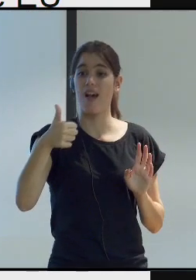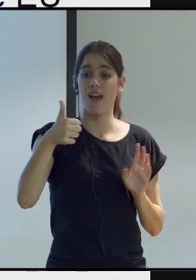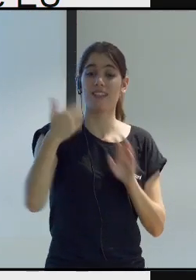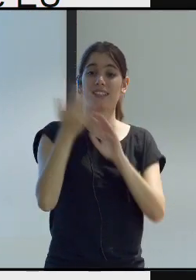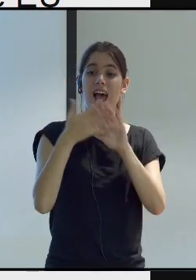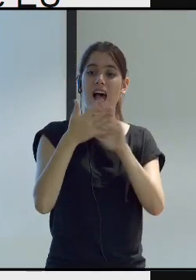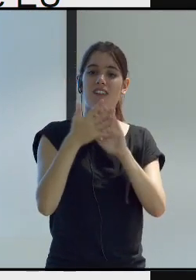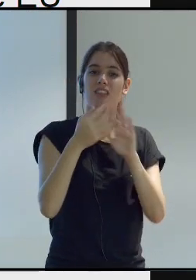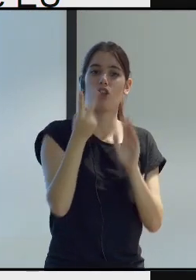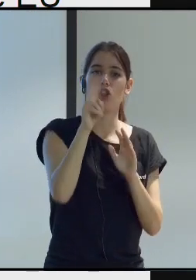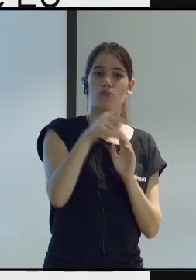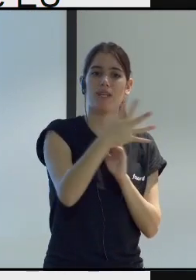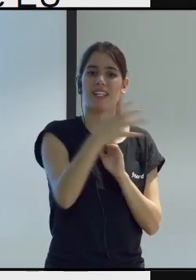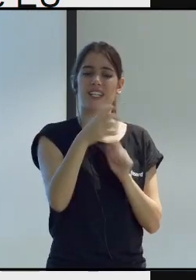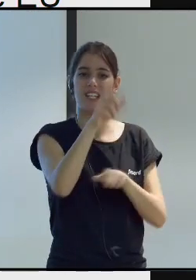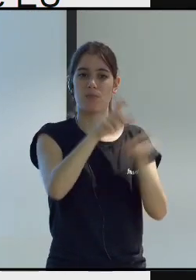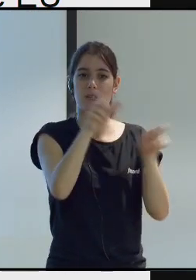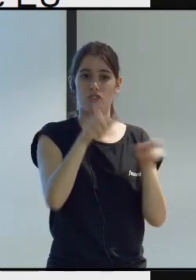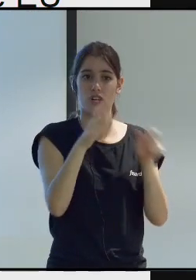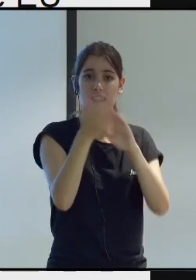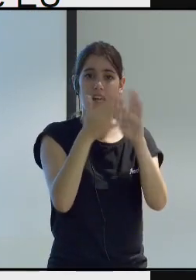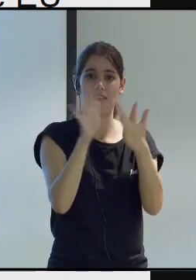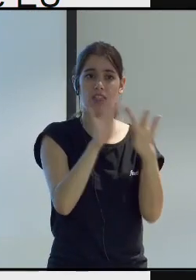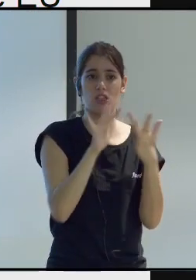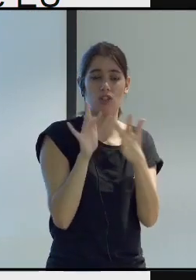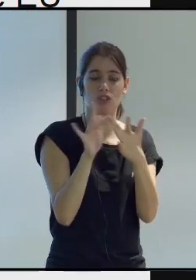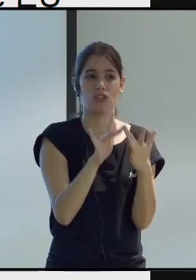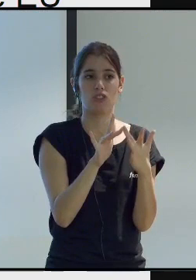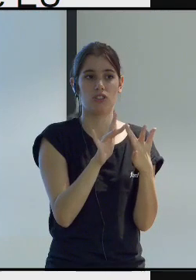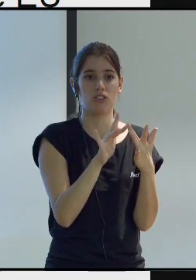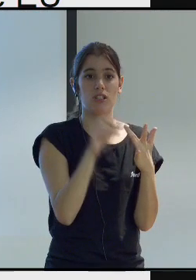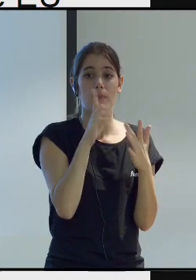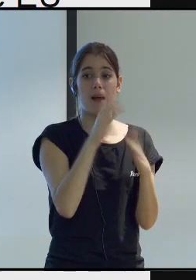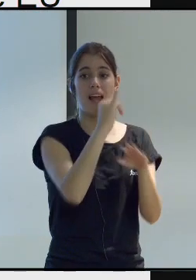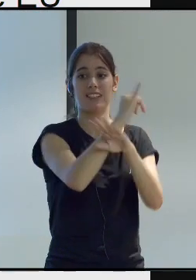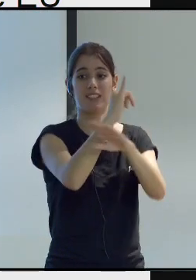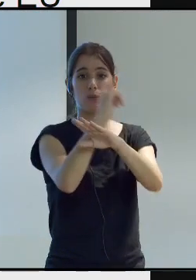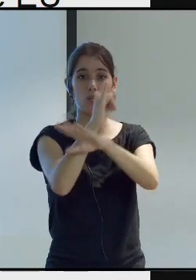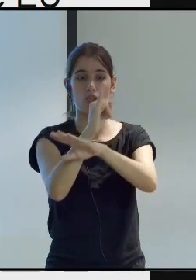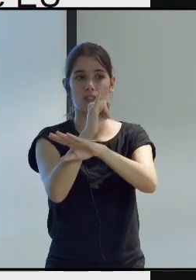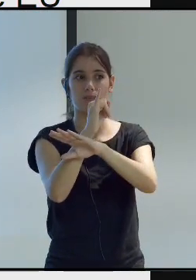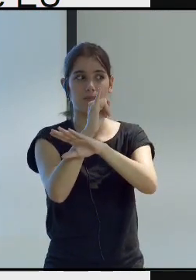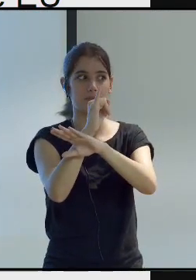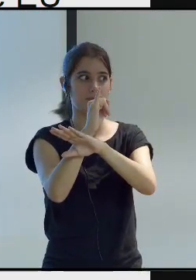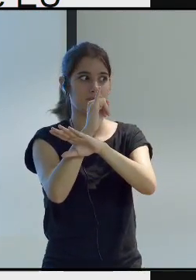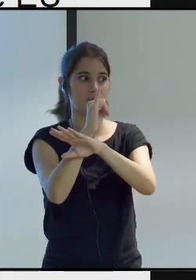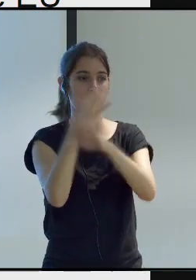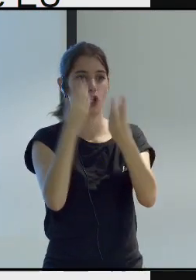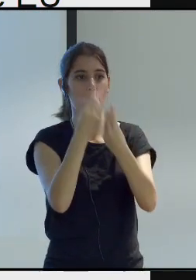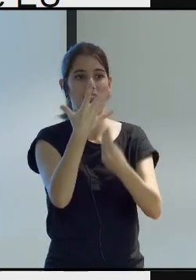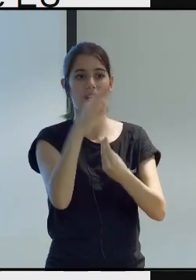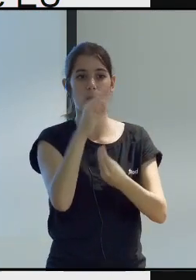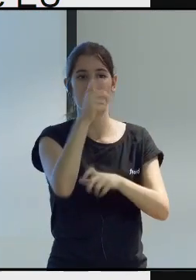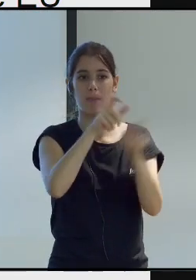are living in, but they are building small institutions with 50 people, and they call it small group